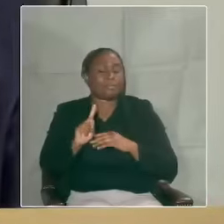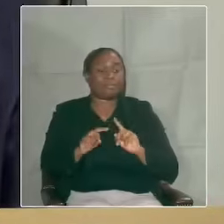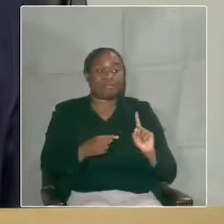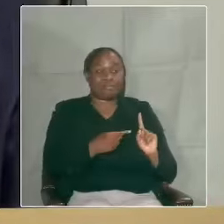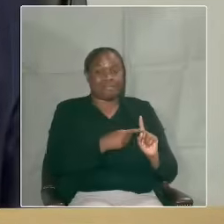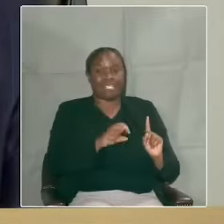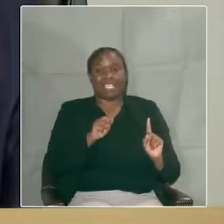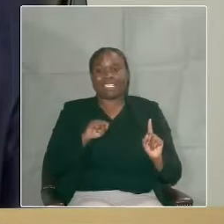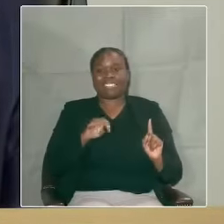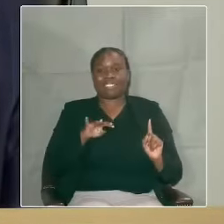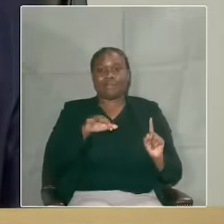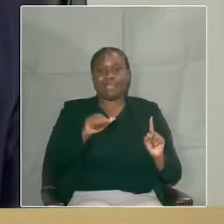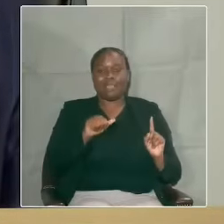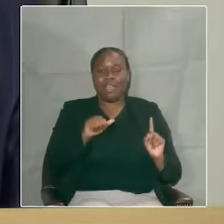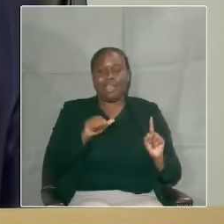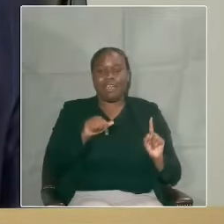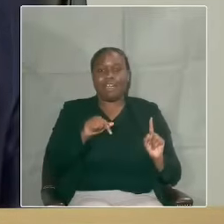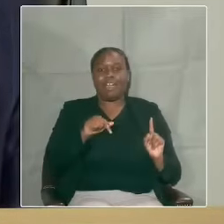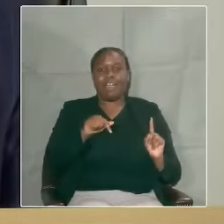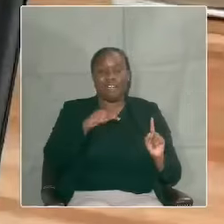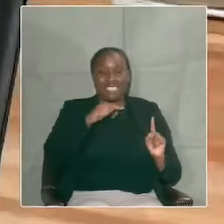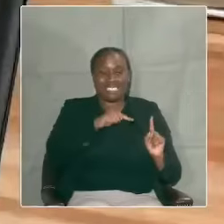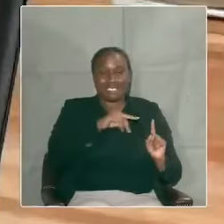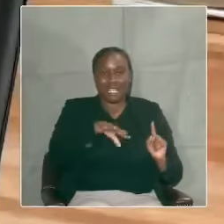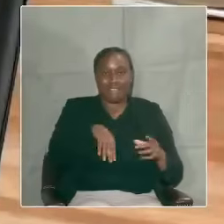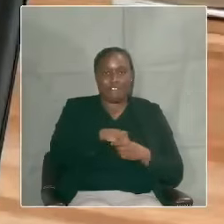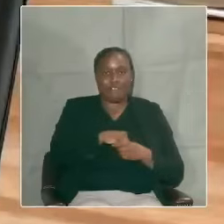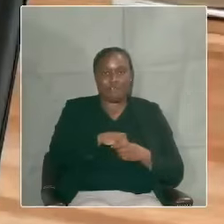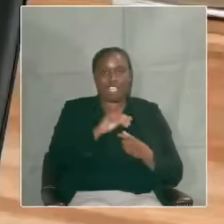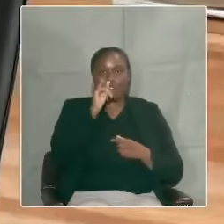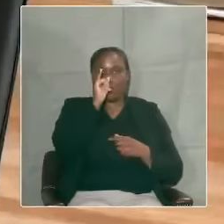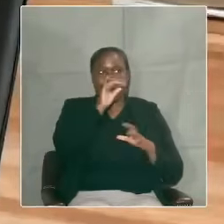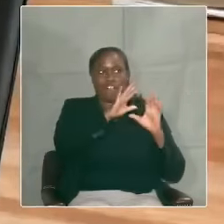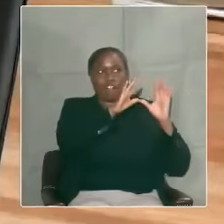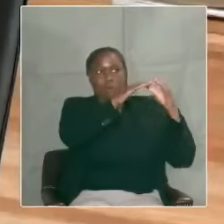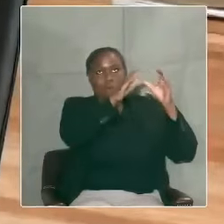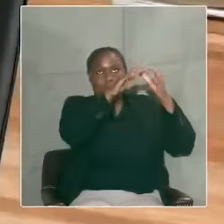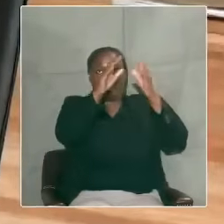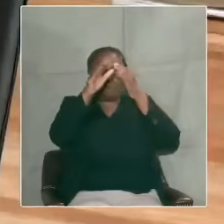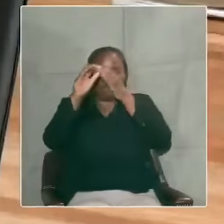Lieutenant General Sibia's involvement in an association with the criminal syndicates.